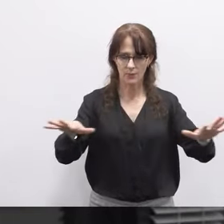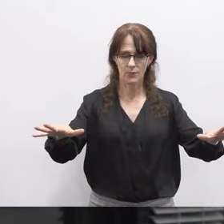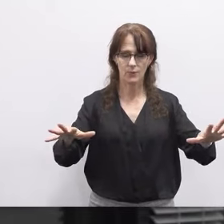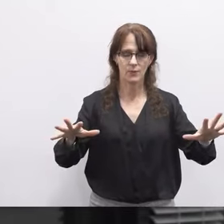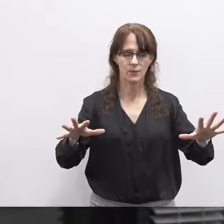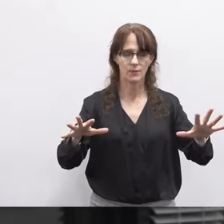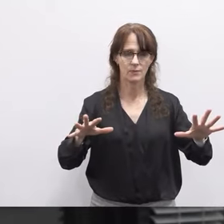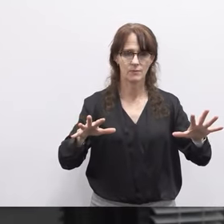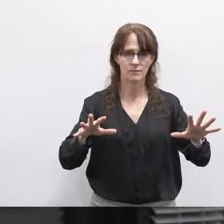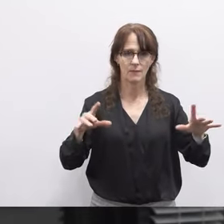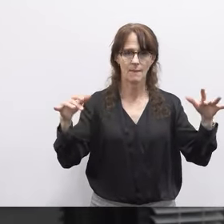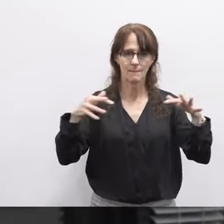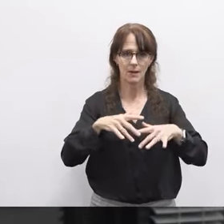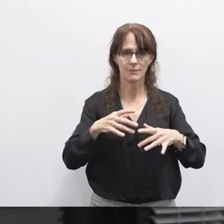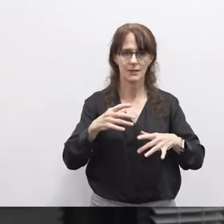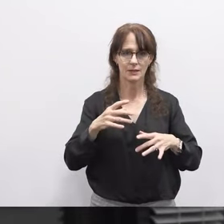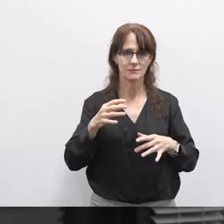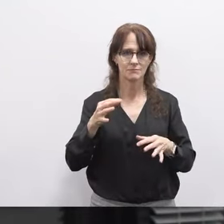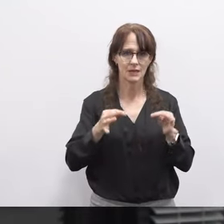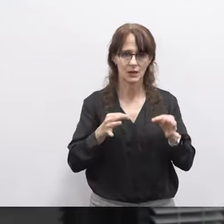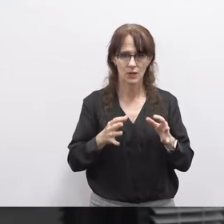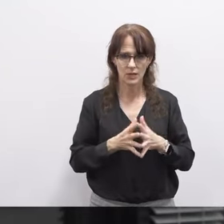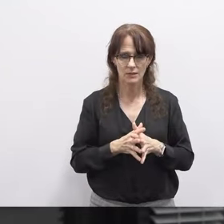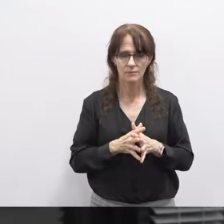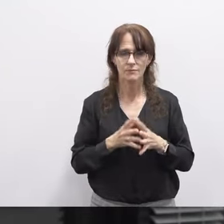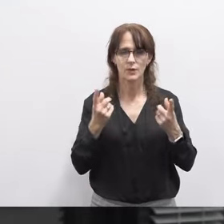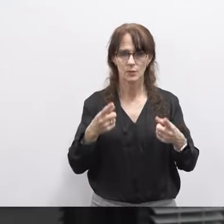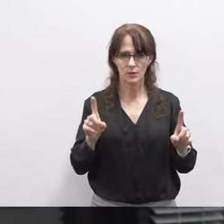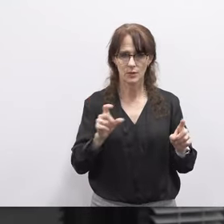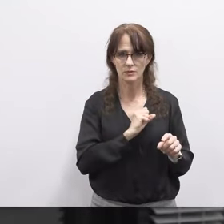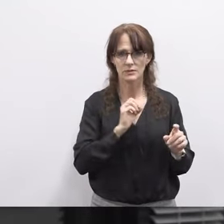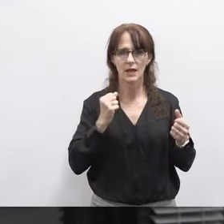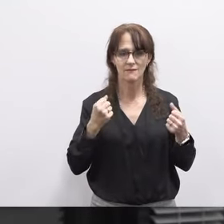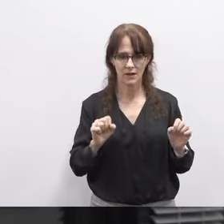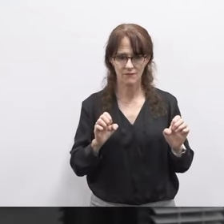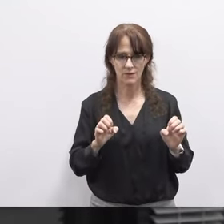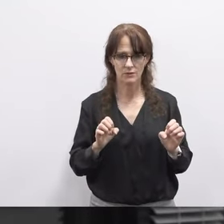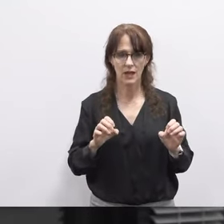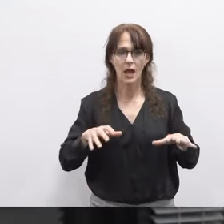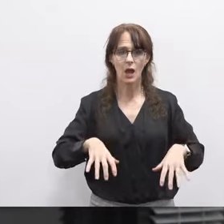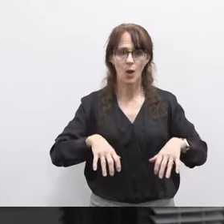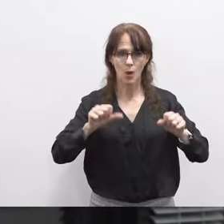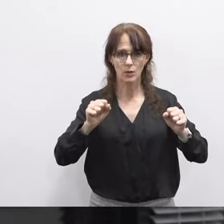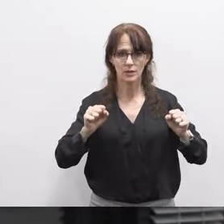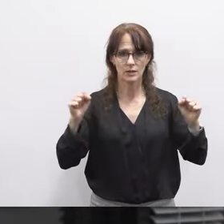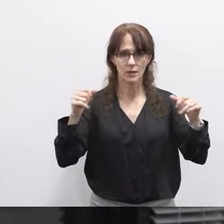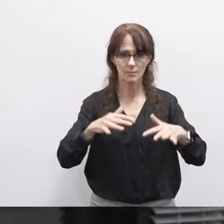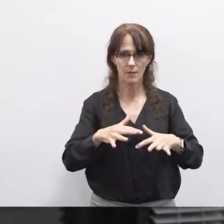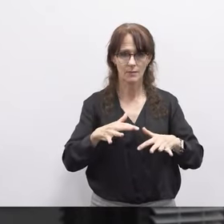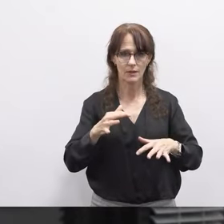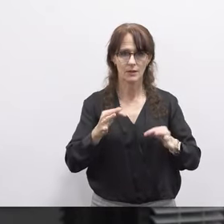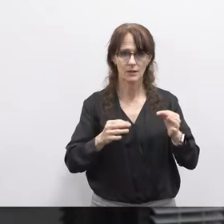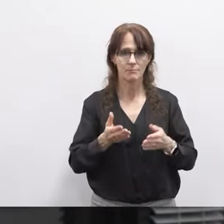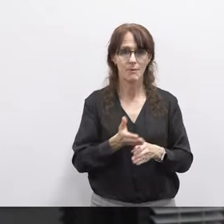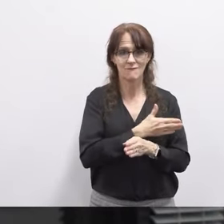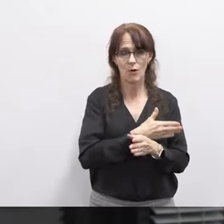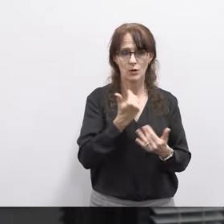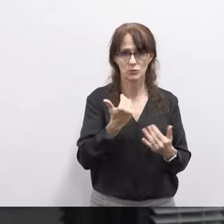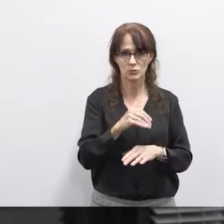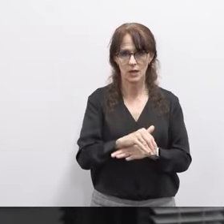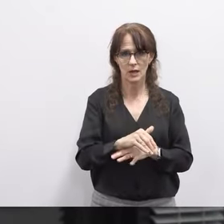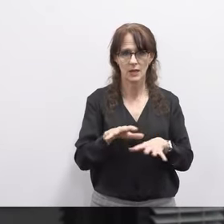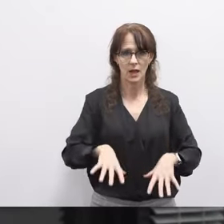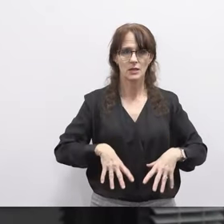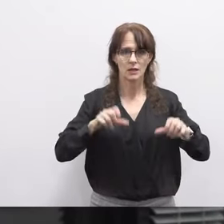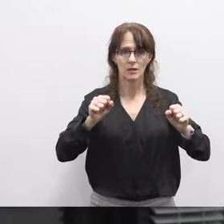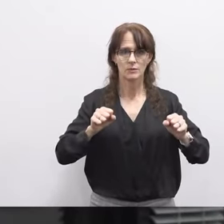hearing, which we did accomplish with staff efforts, holding a public hearing, which took place earlier this evening, and finally